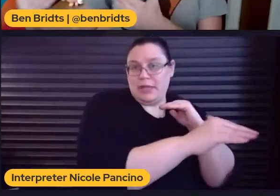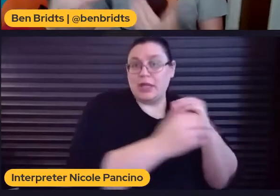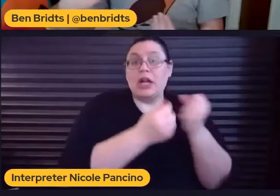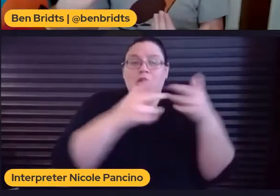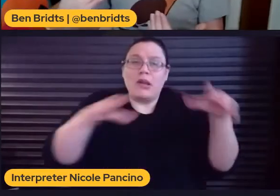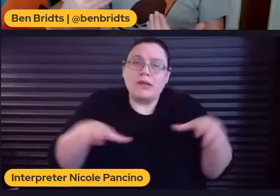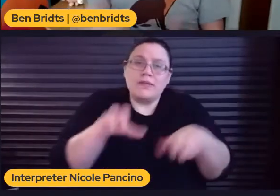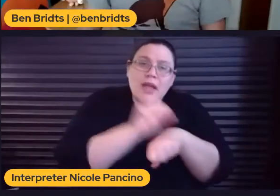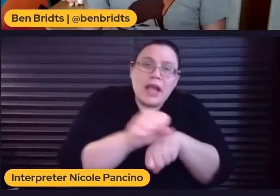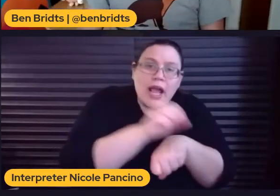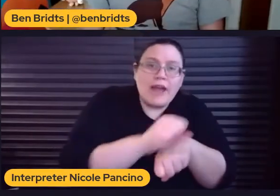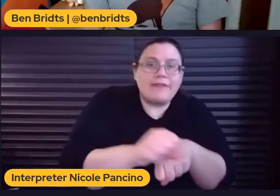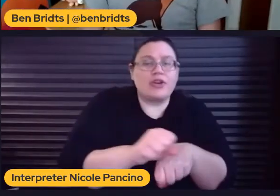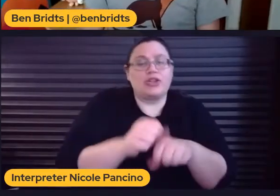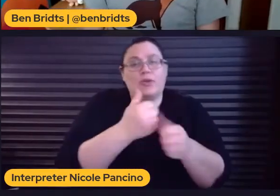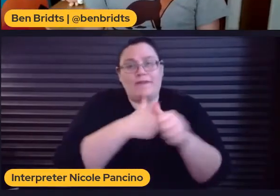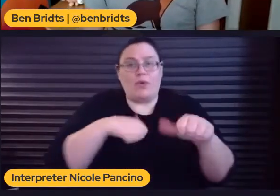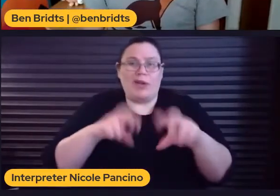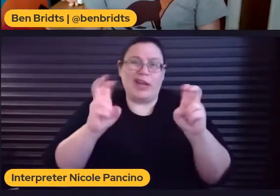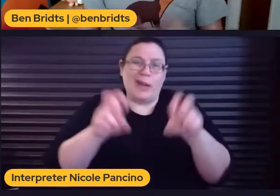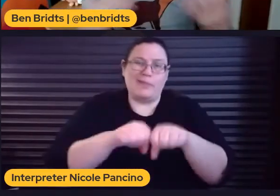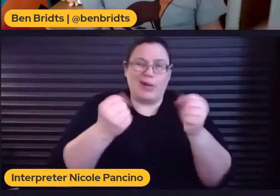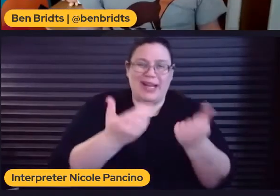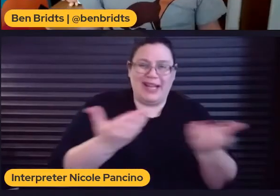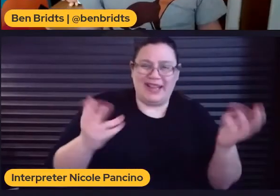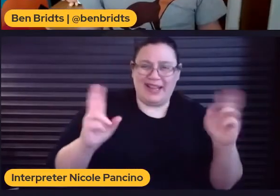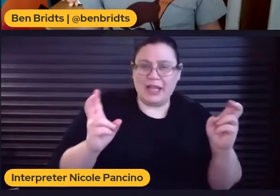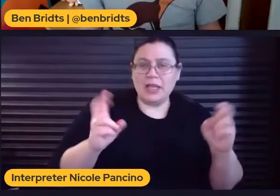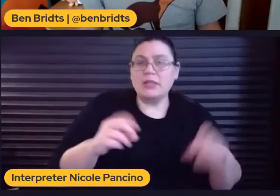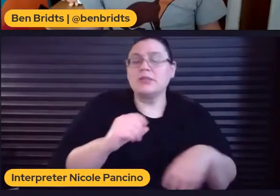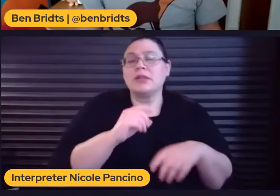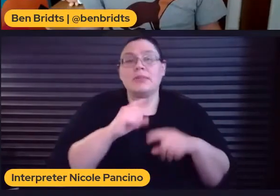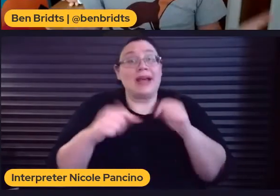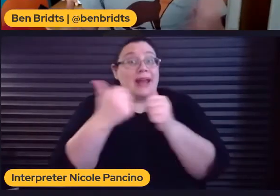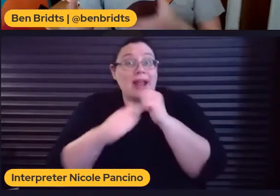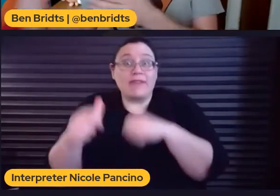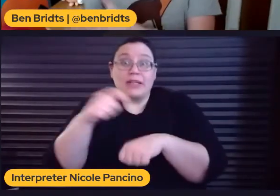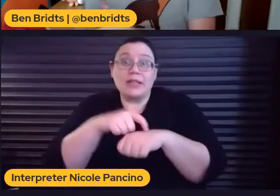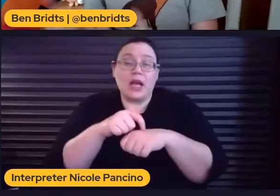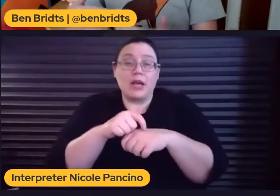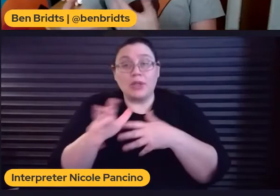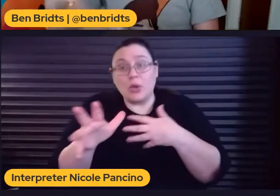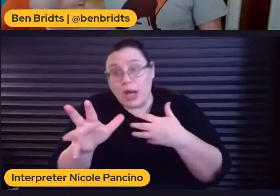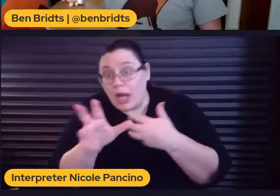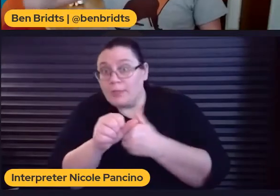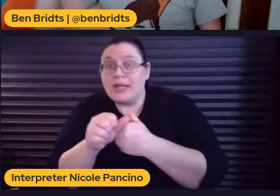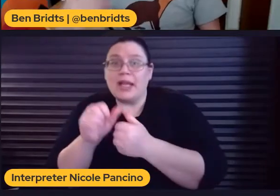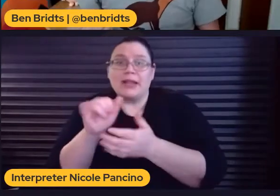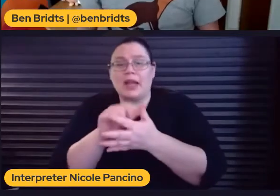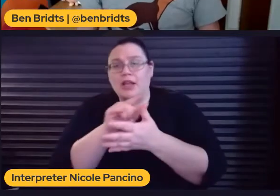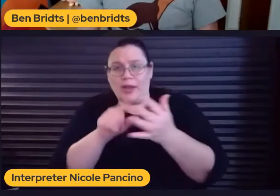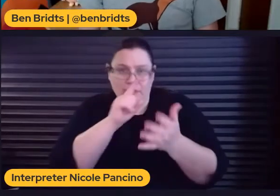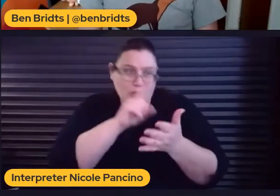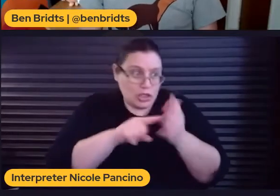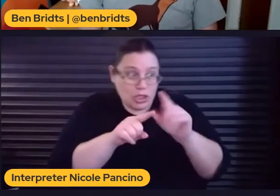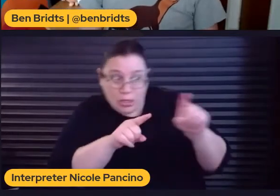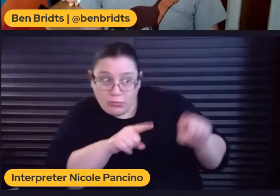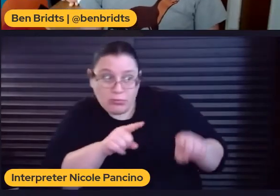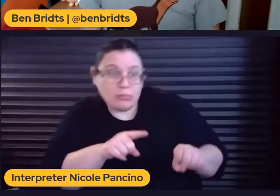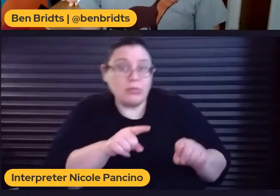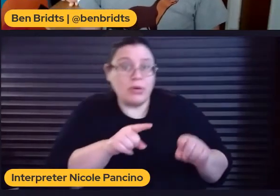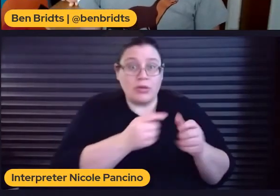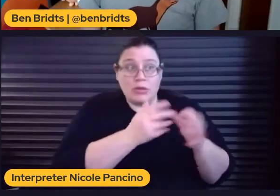to not break things. But every time you update dependencies, you will have to check whether there are actually changes there or